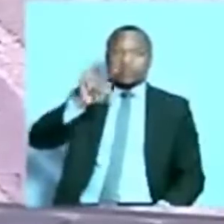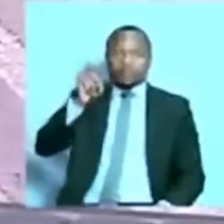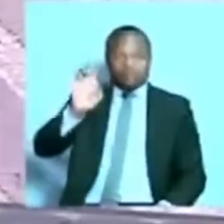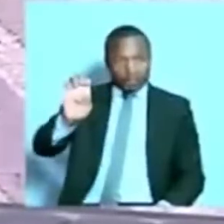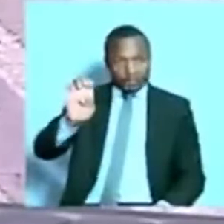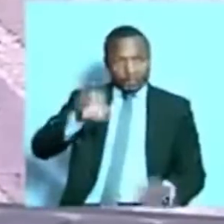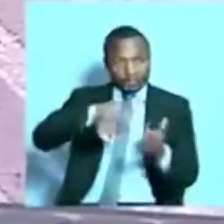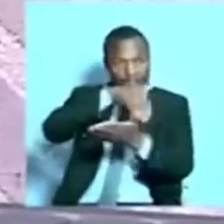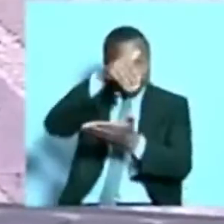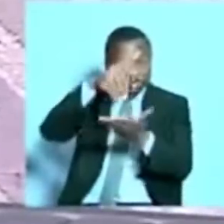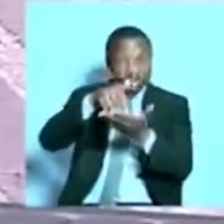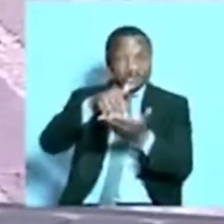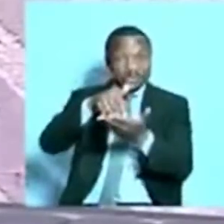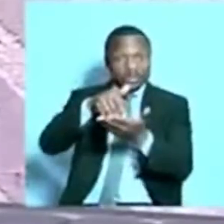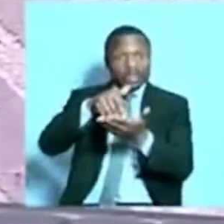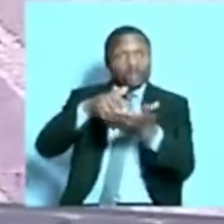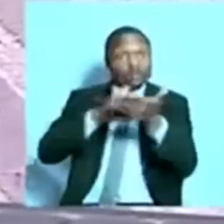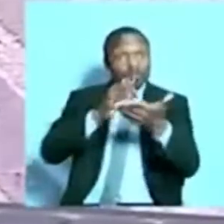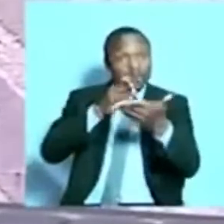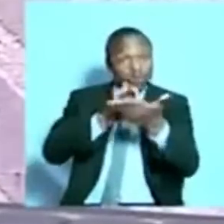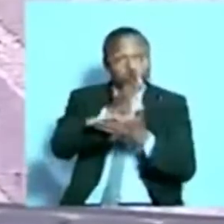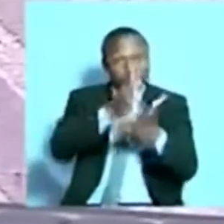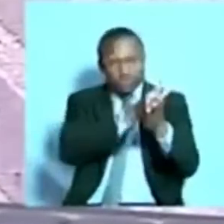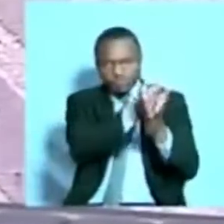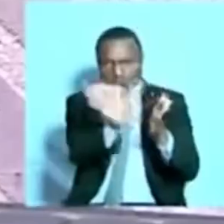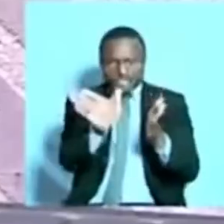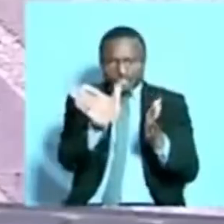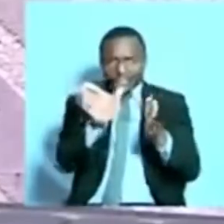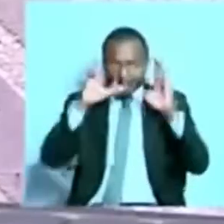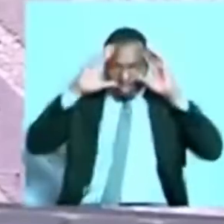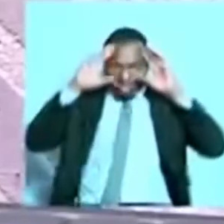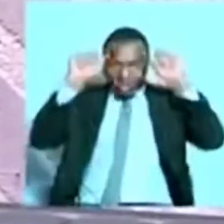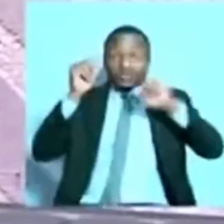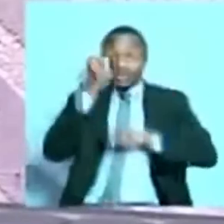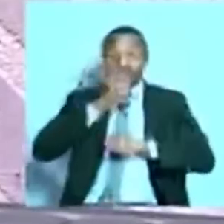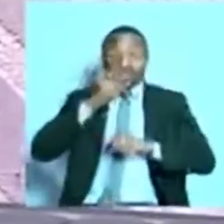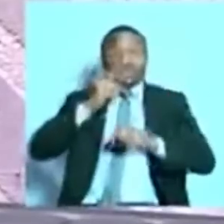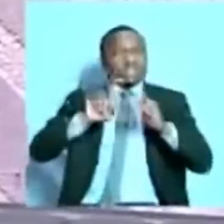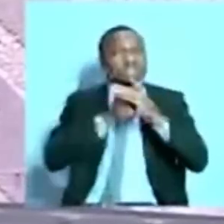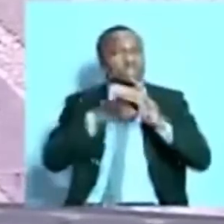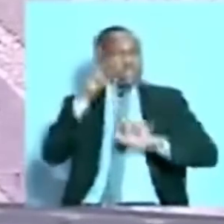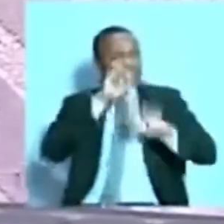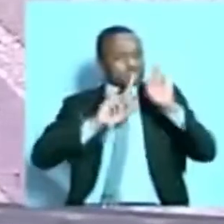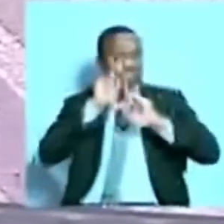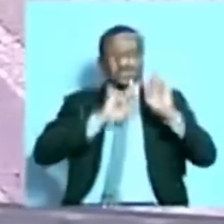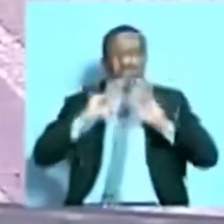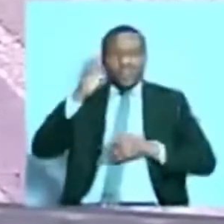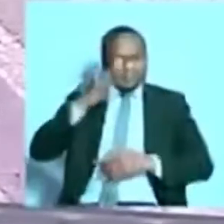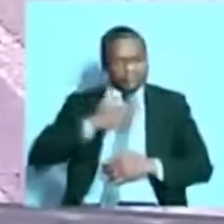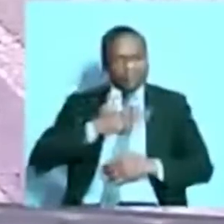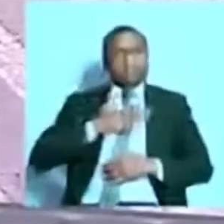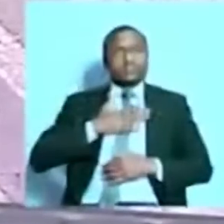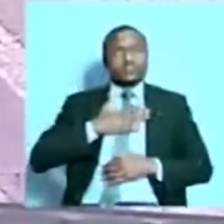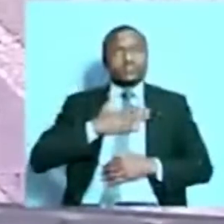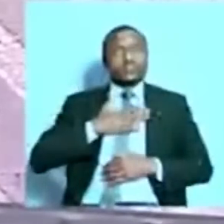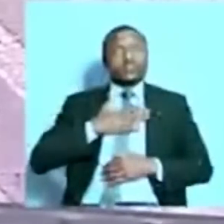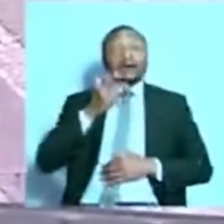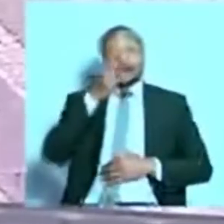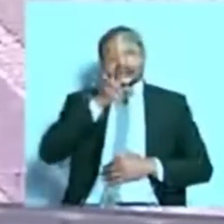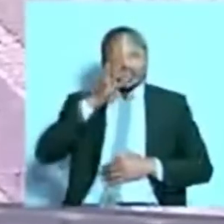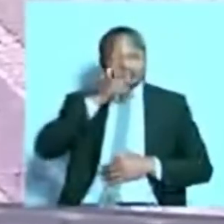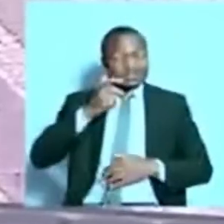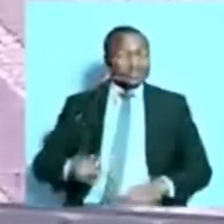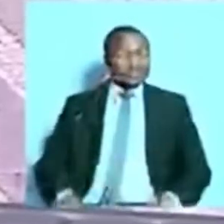divert from the presidential address and start debating my contribution when, in fact, the 60th